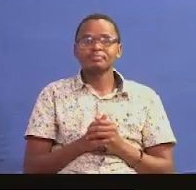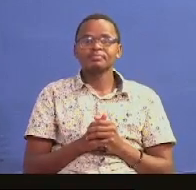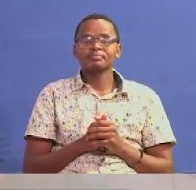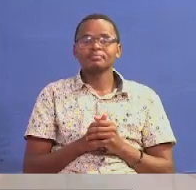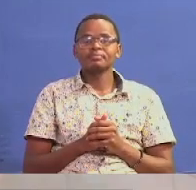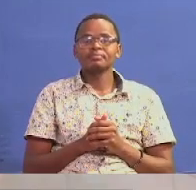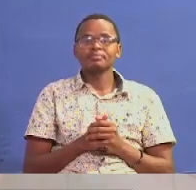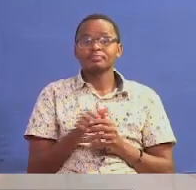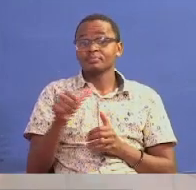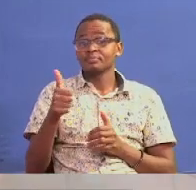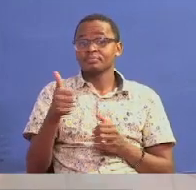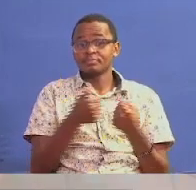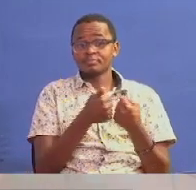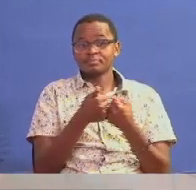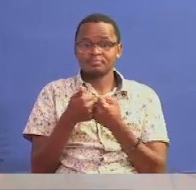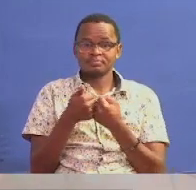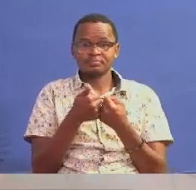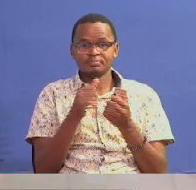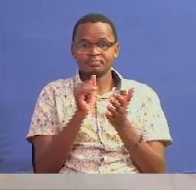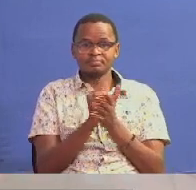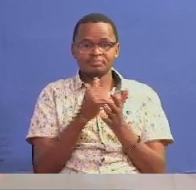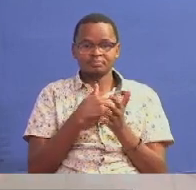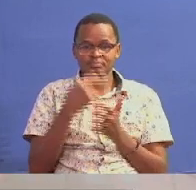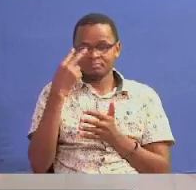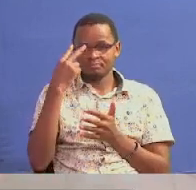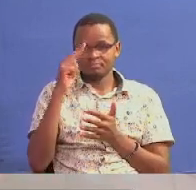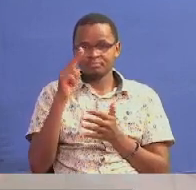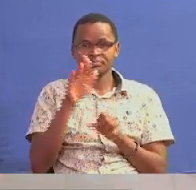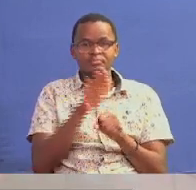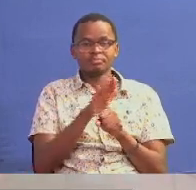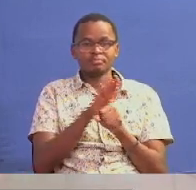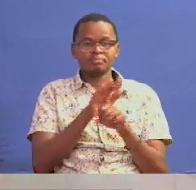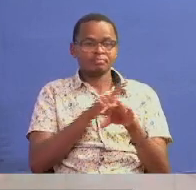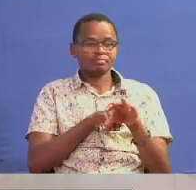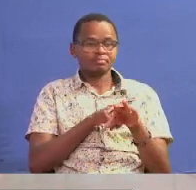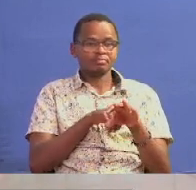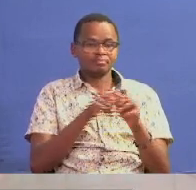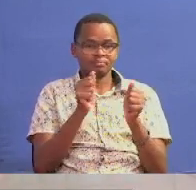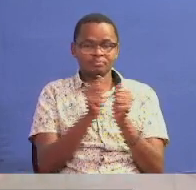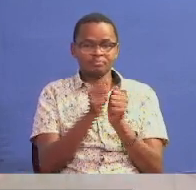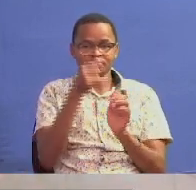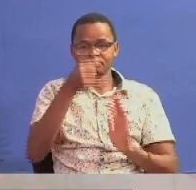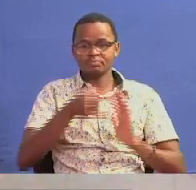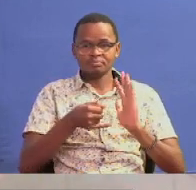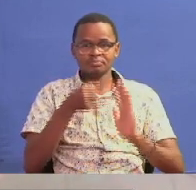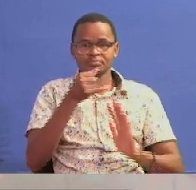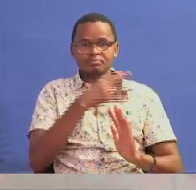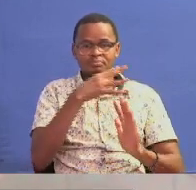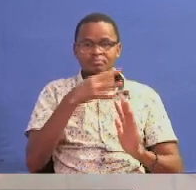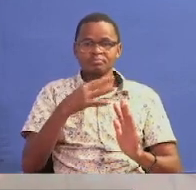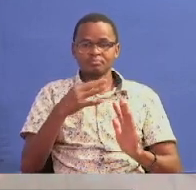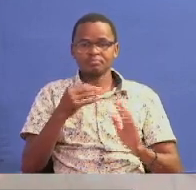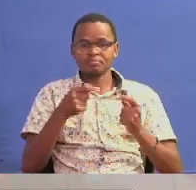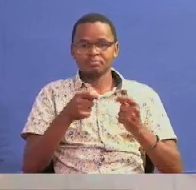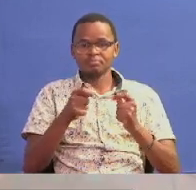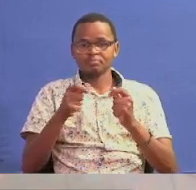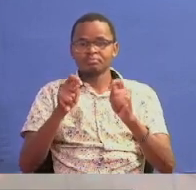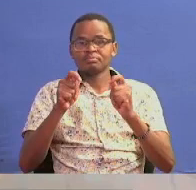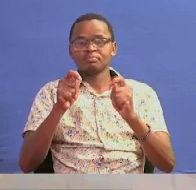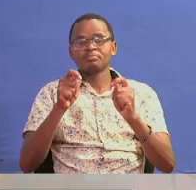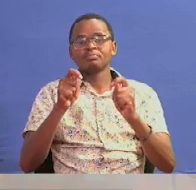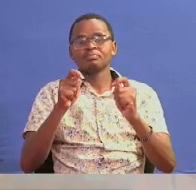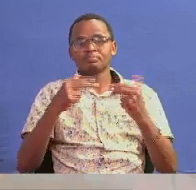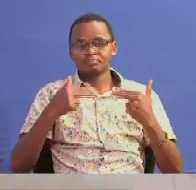Let's talk about another challenge that we have seen, especially over time with the industrial action and the strikes we have seen from